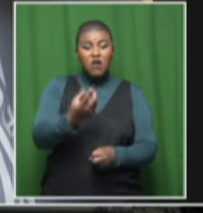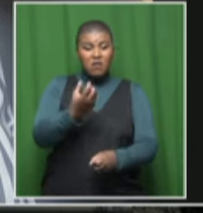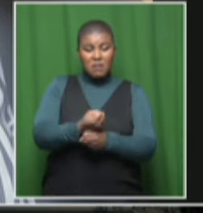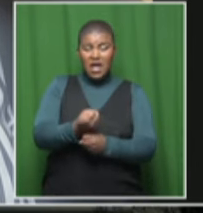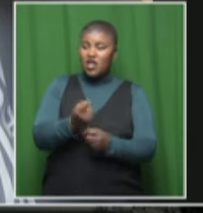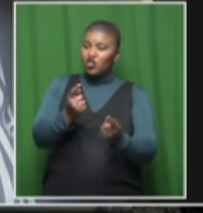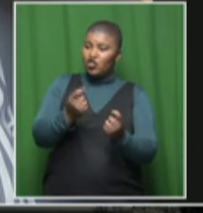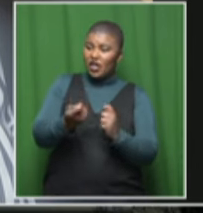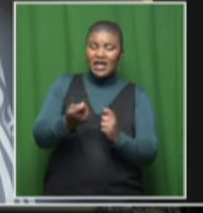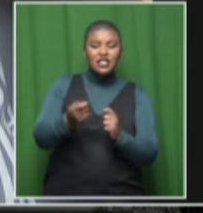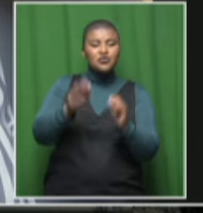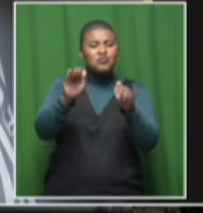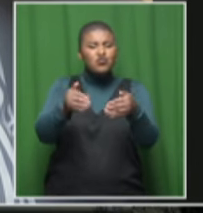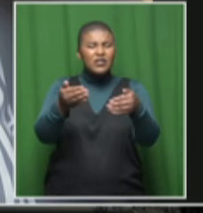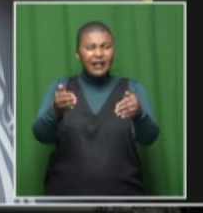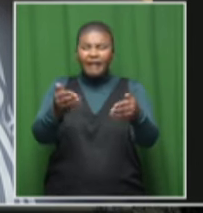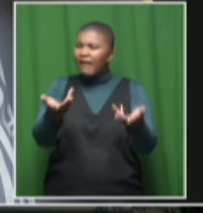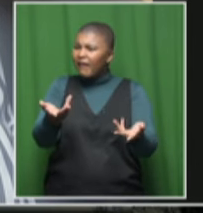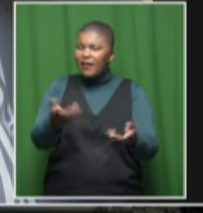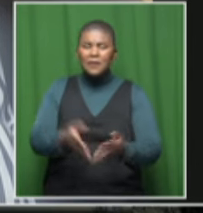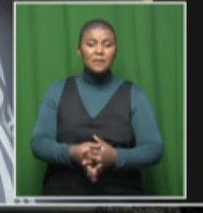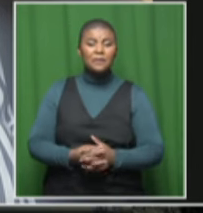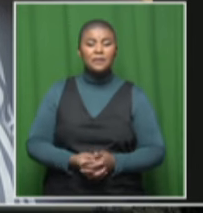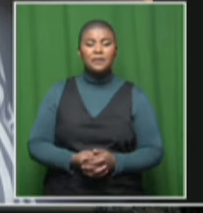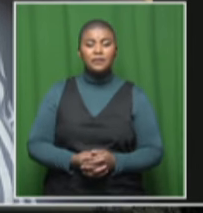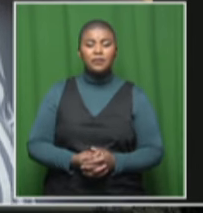proper musical?